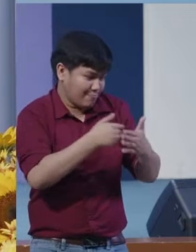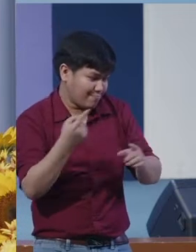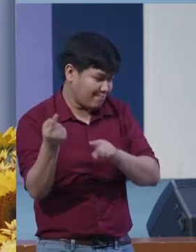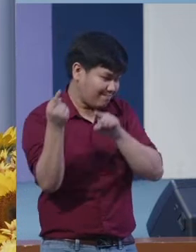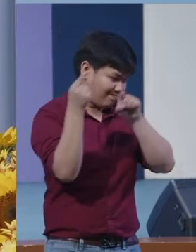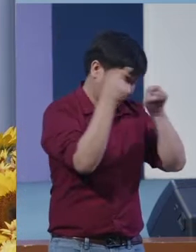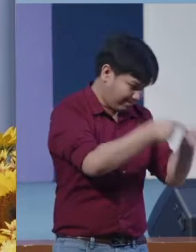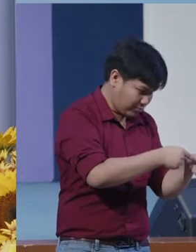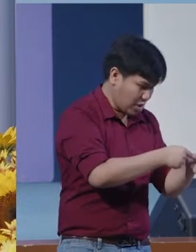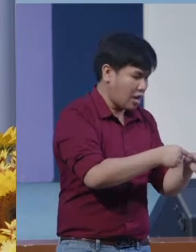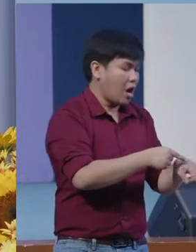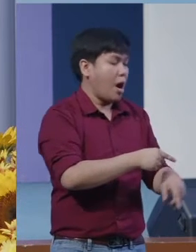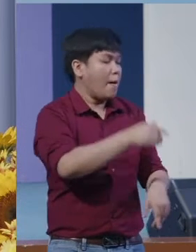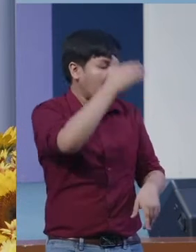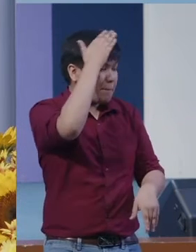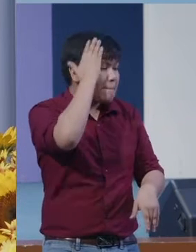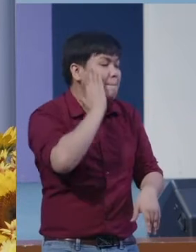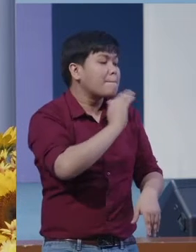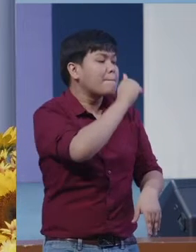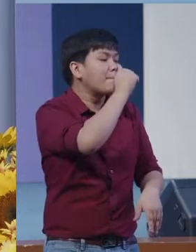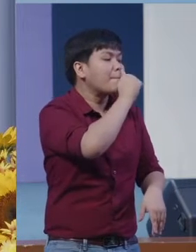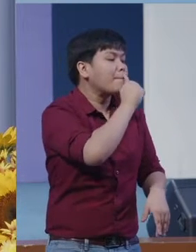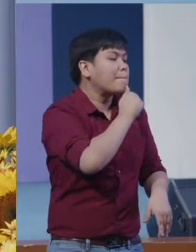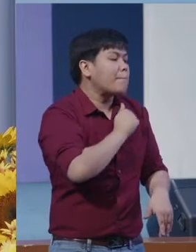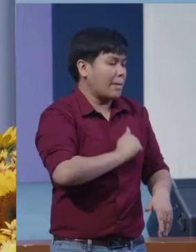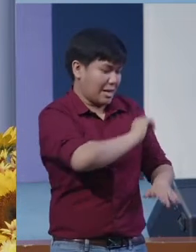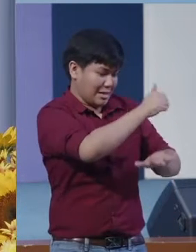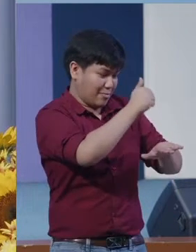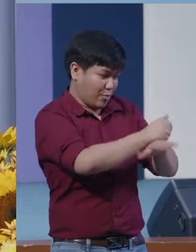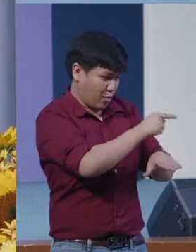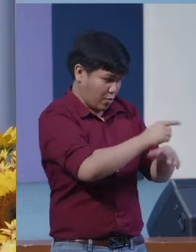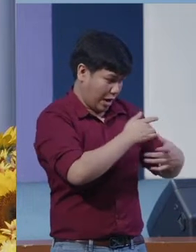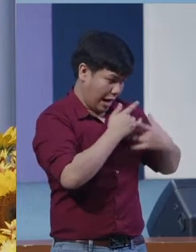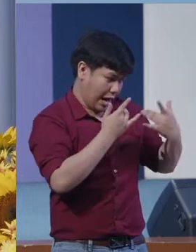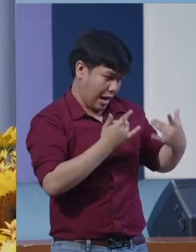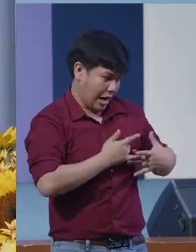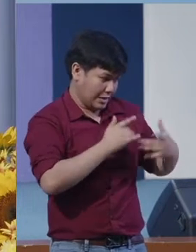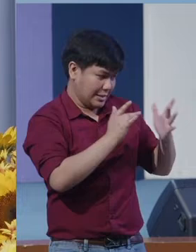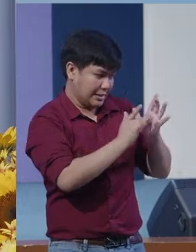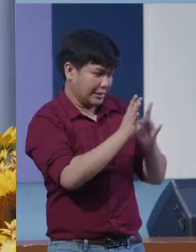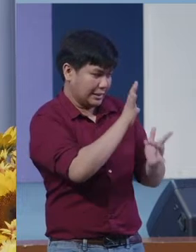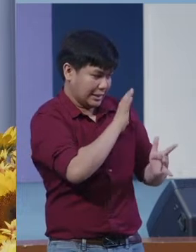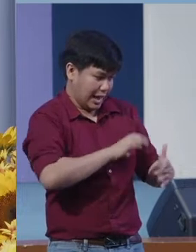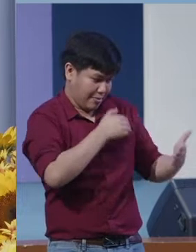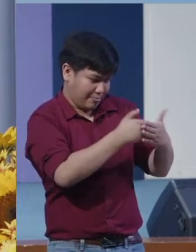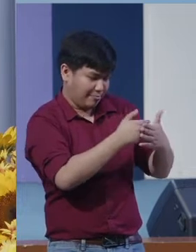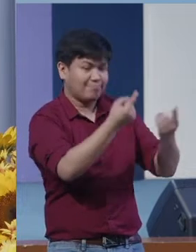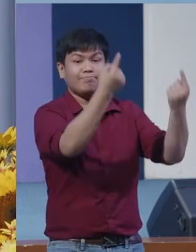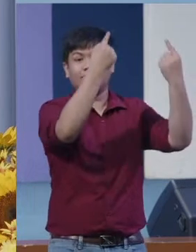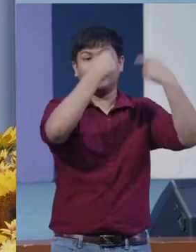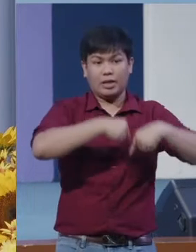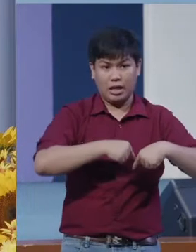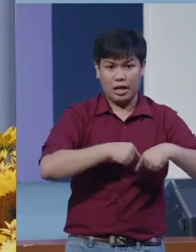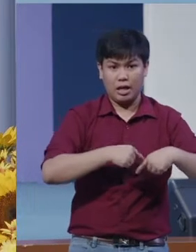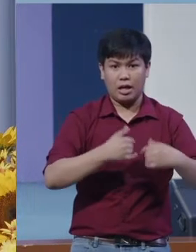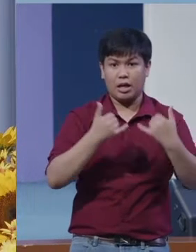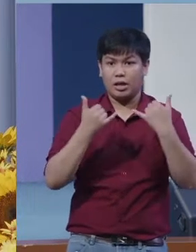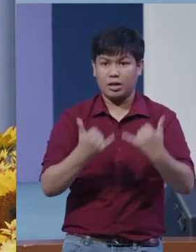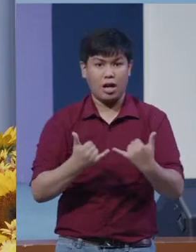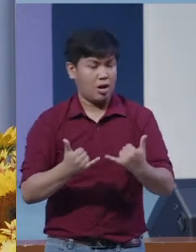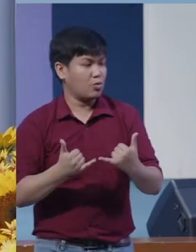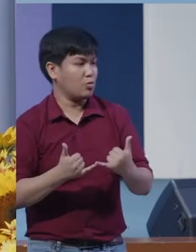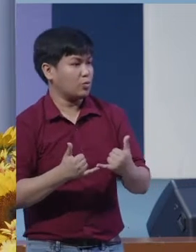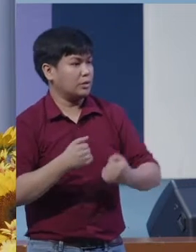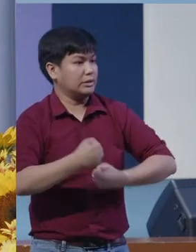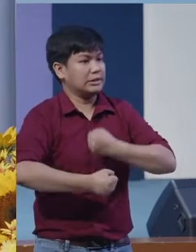patient. Establish your hearts, for the coming of the Lord is at hand. Tapos sa verse 10, as an example of suffering and